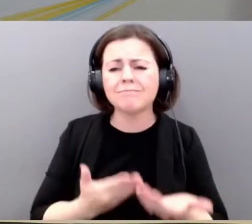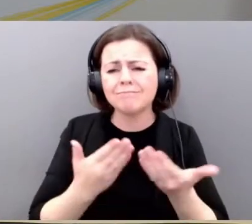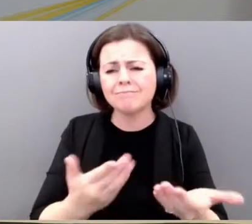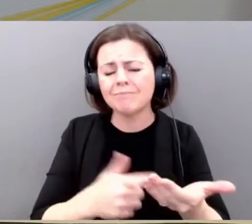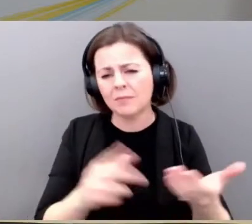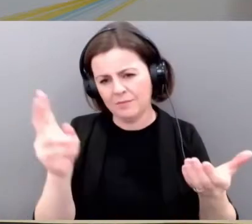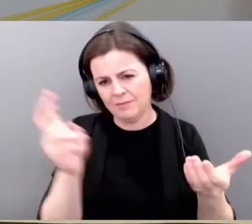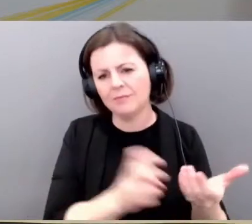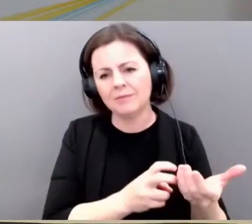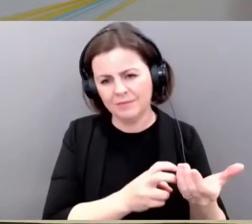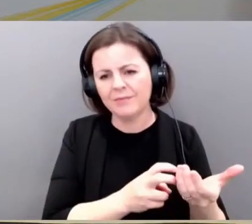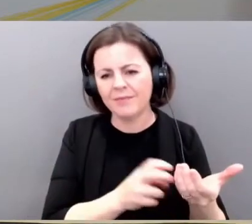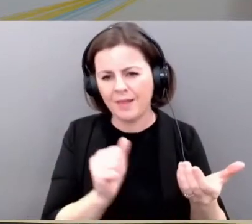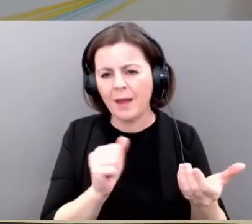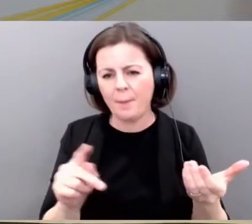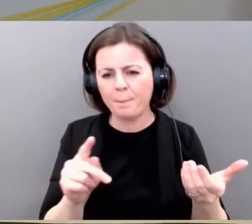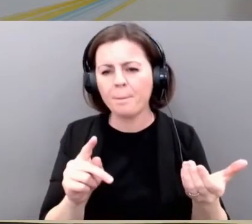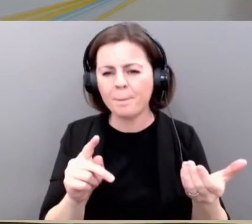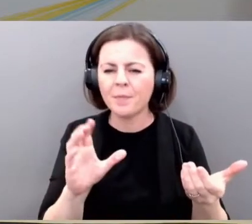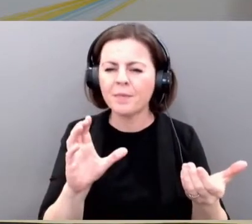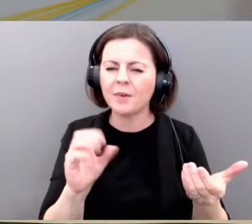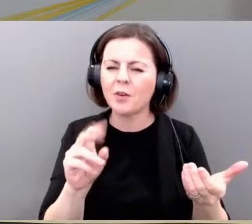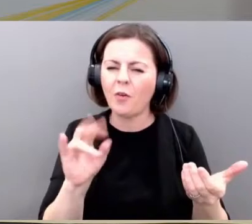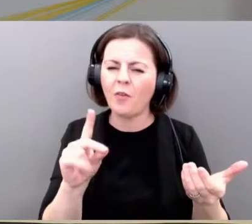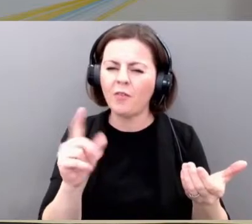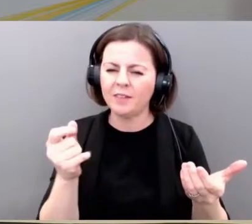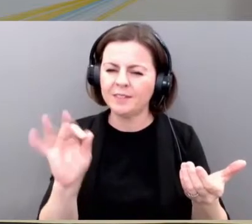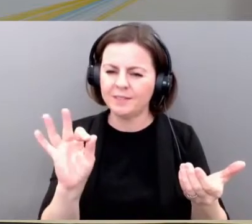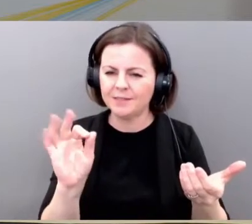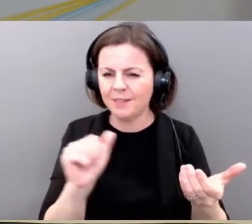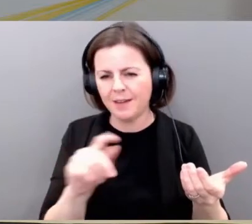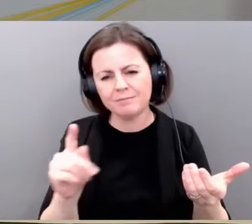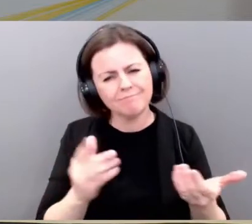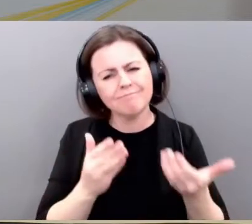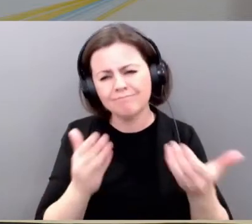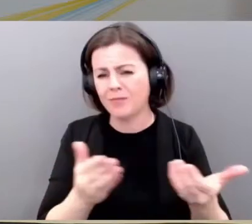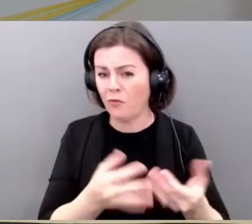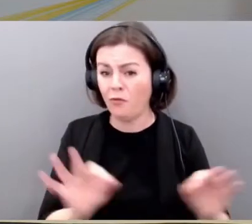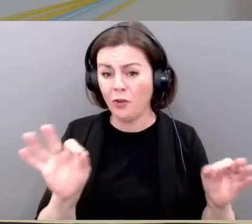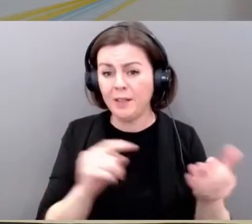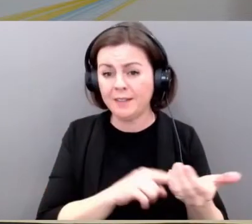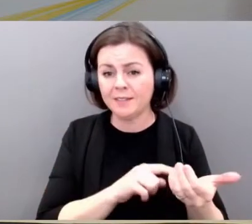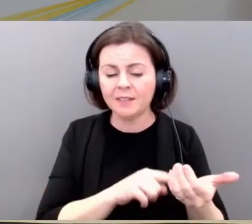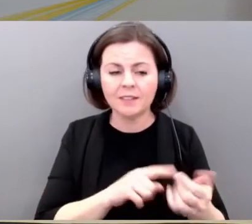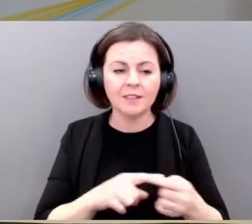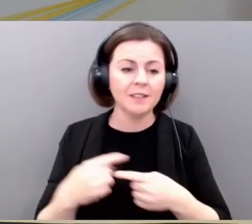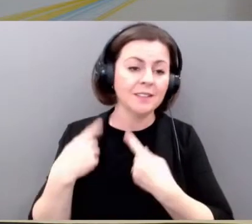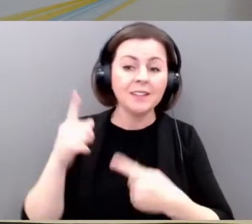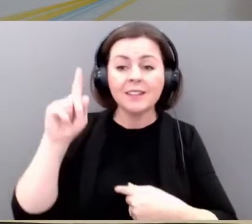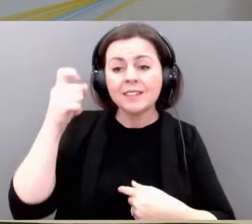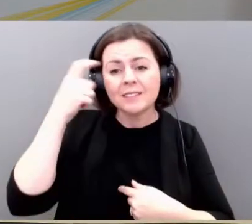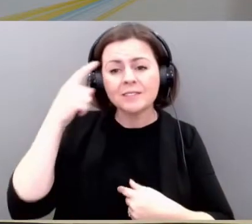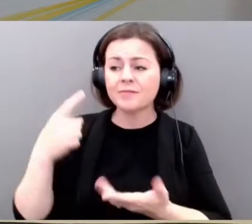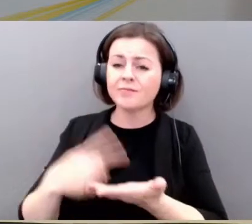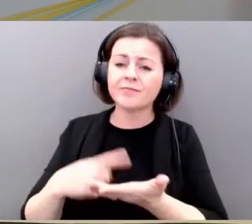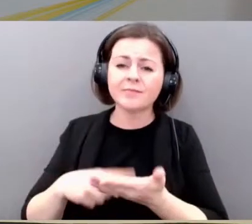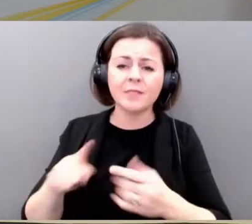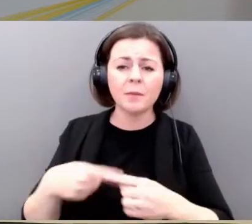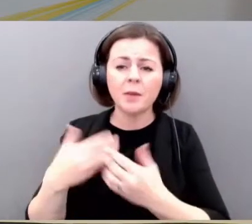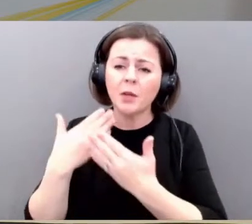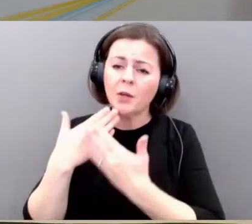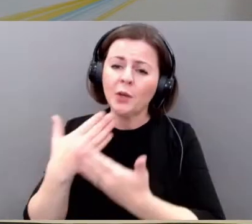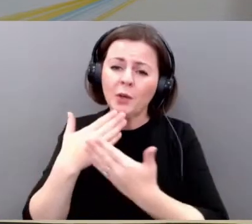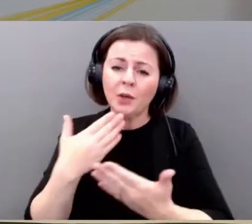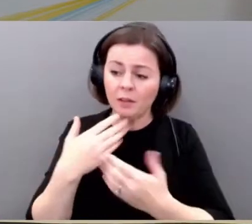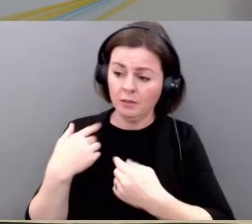gratitude, and we've talked at different times through this pandemic about an attitude of gratitude, and